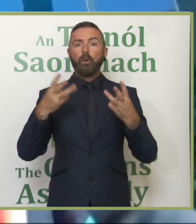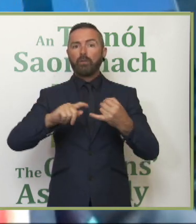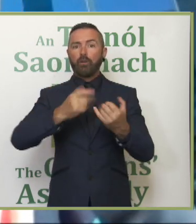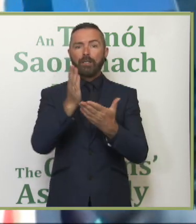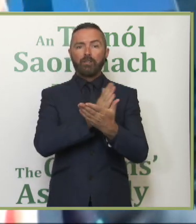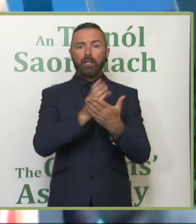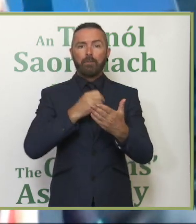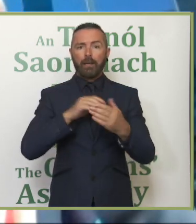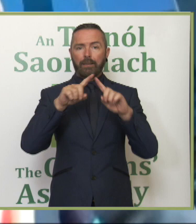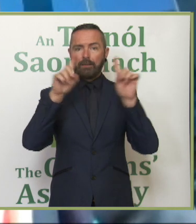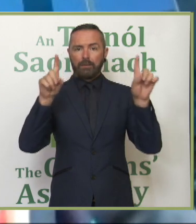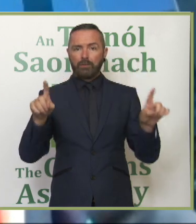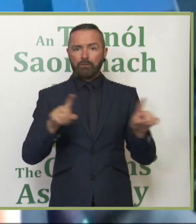my